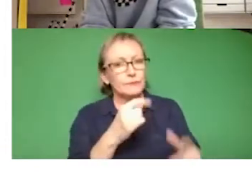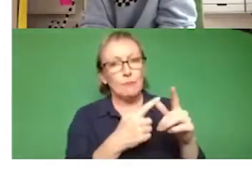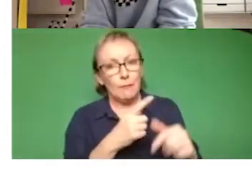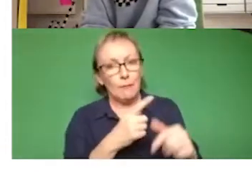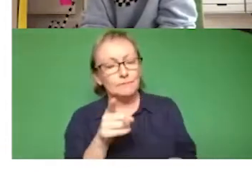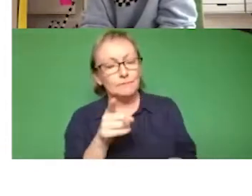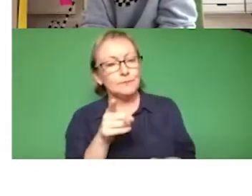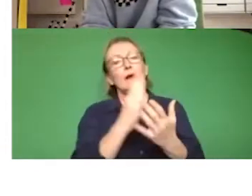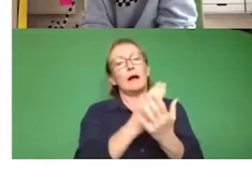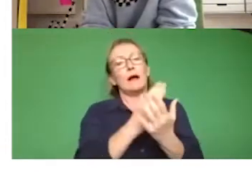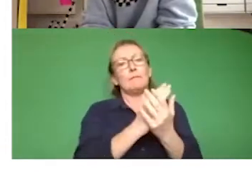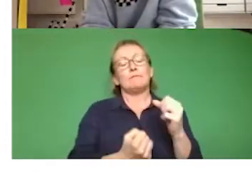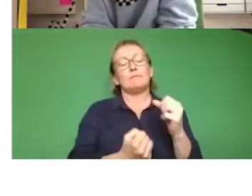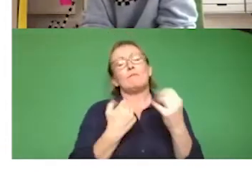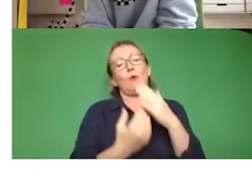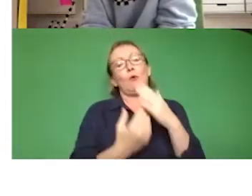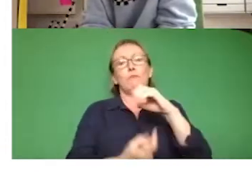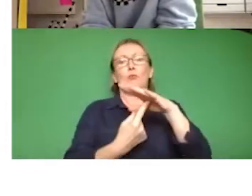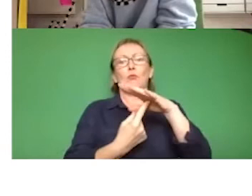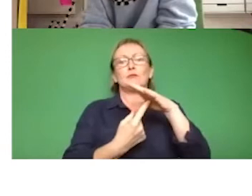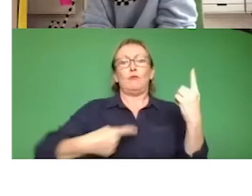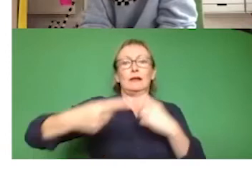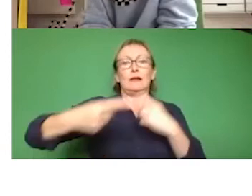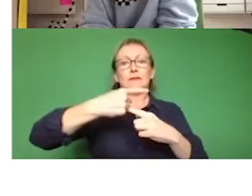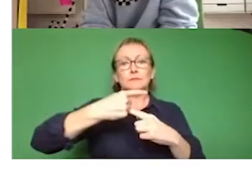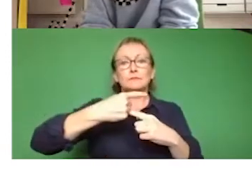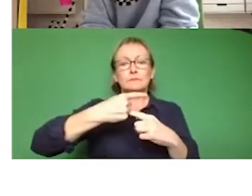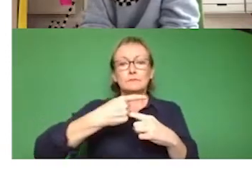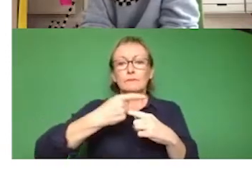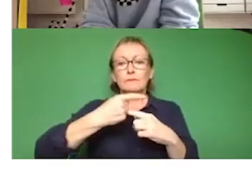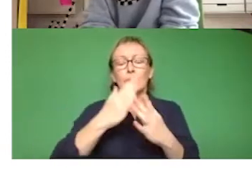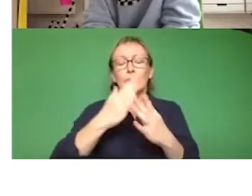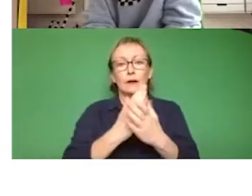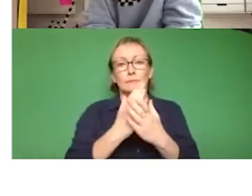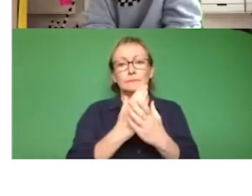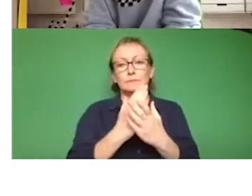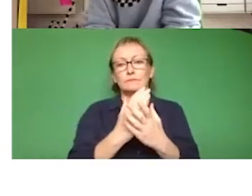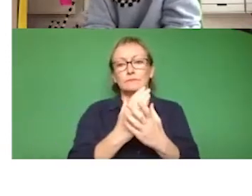us. And we are quite